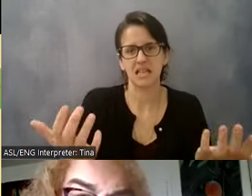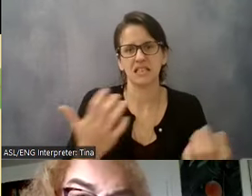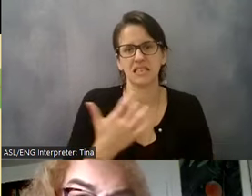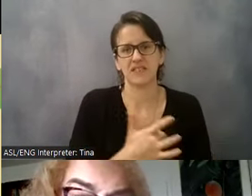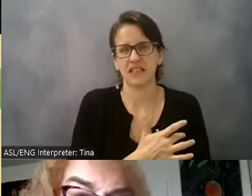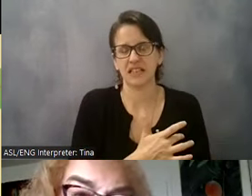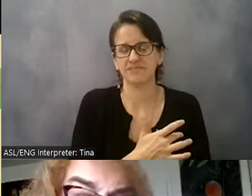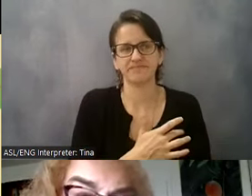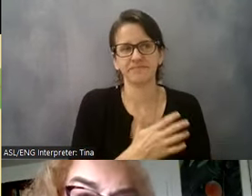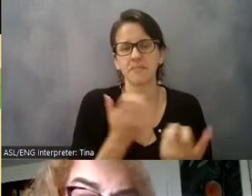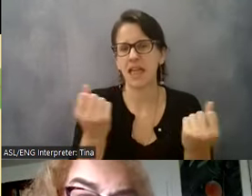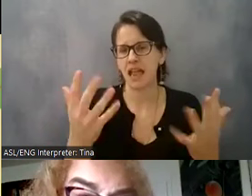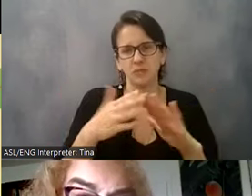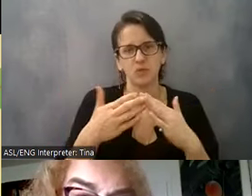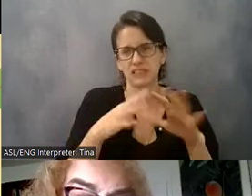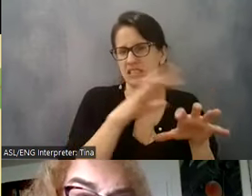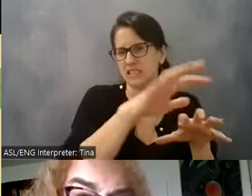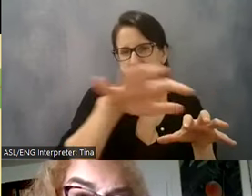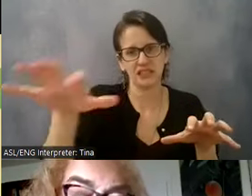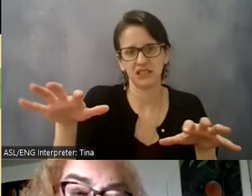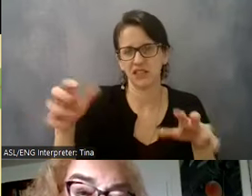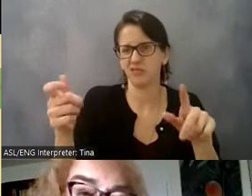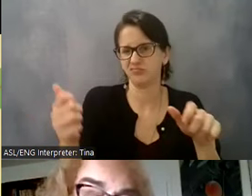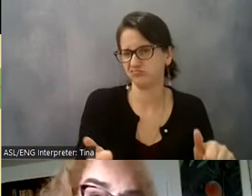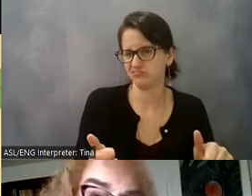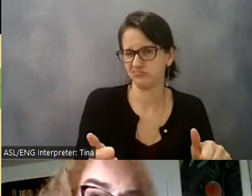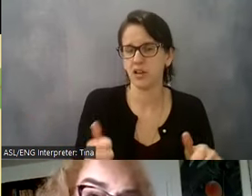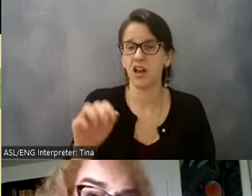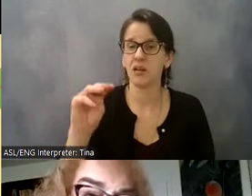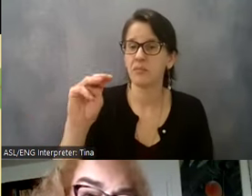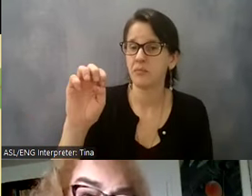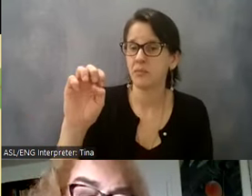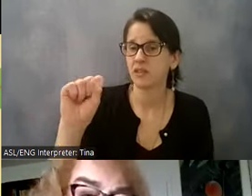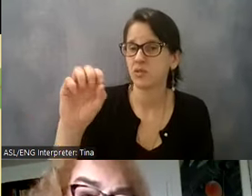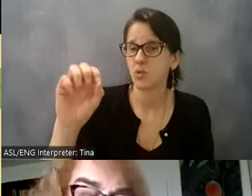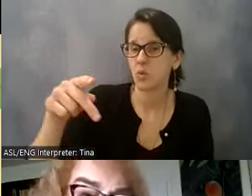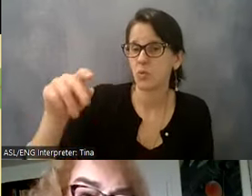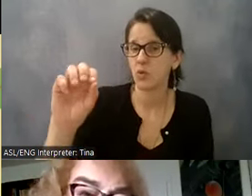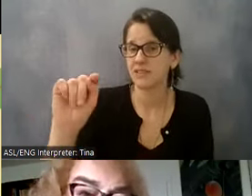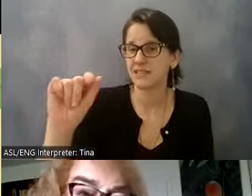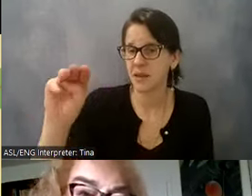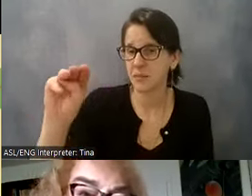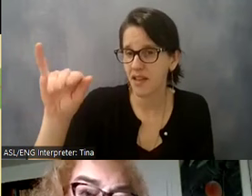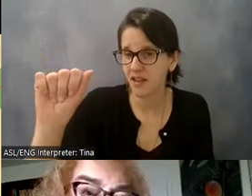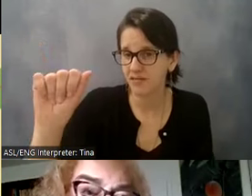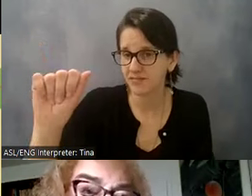They, them in Mesopotamia, in Easter Island, all over the